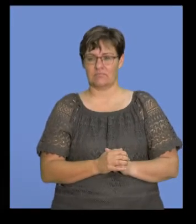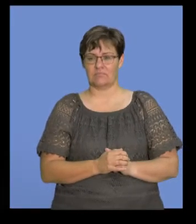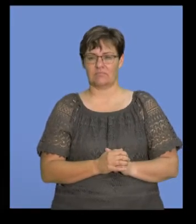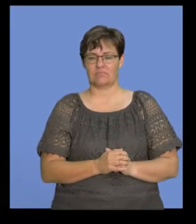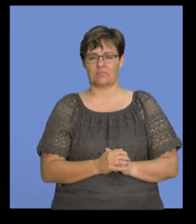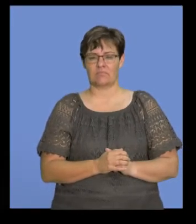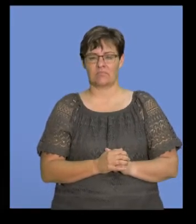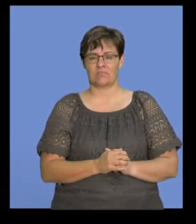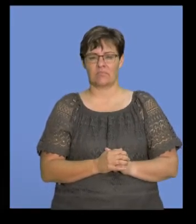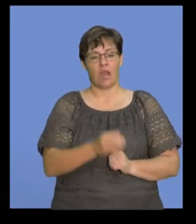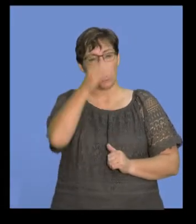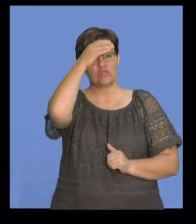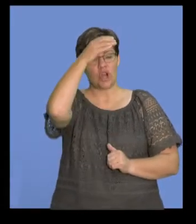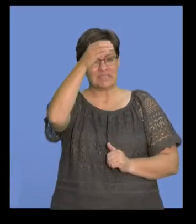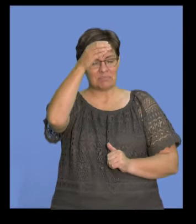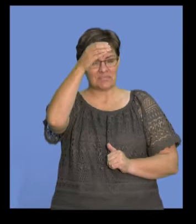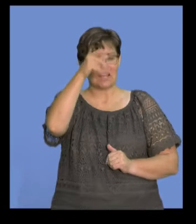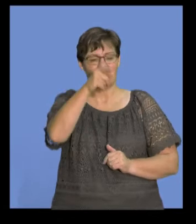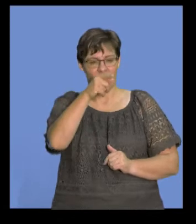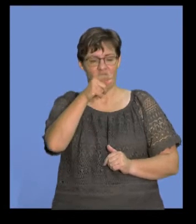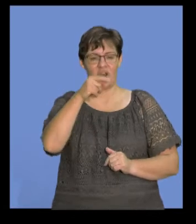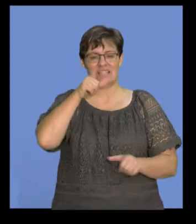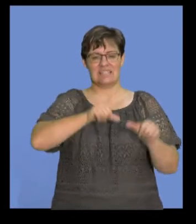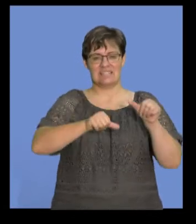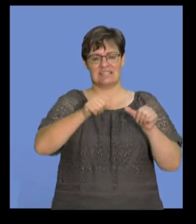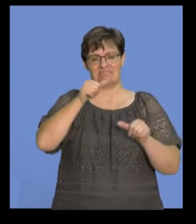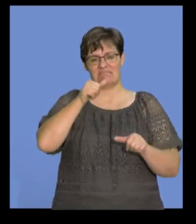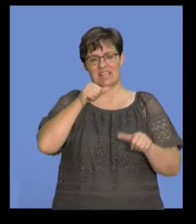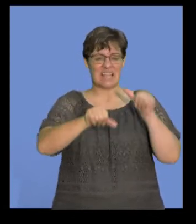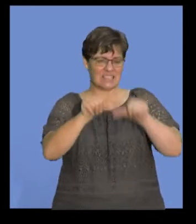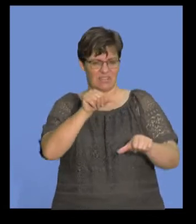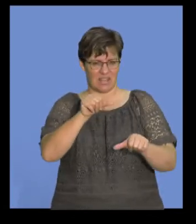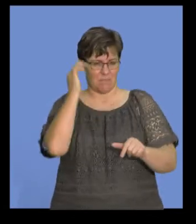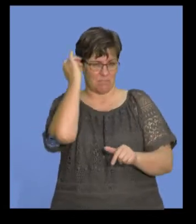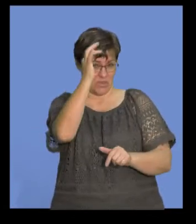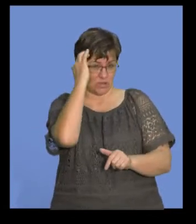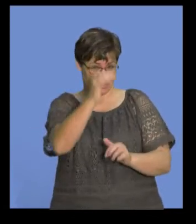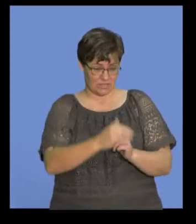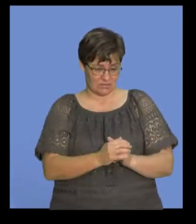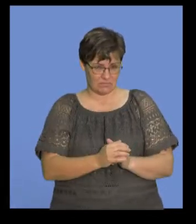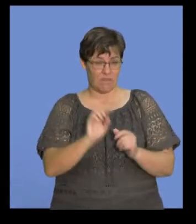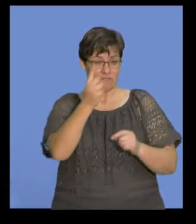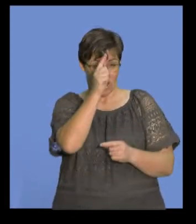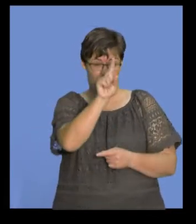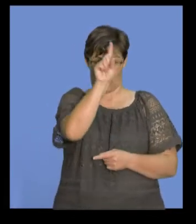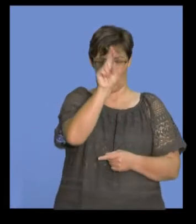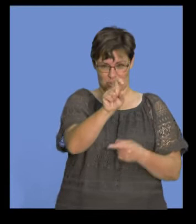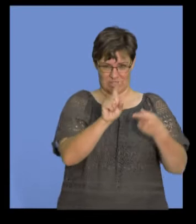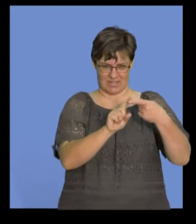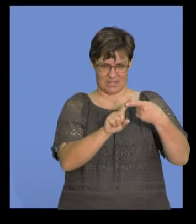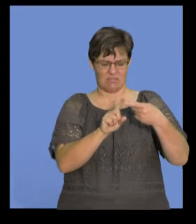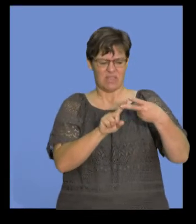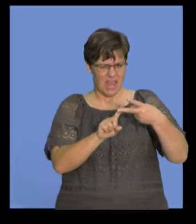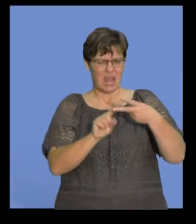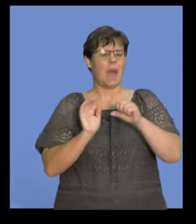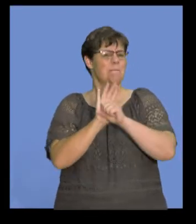So going back to the concept diagram around scientific methodology, the first thing is we've got to ask a question. We've got to do some